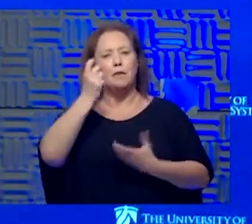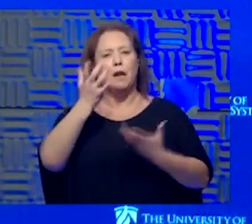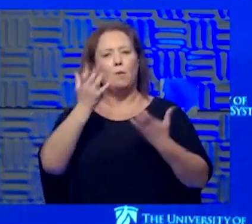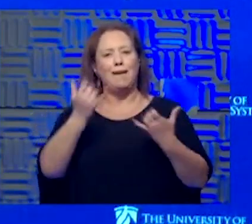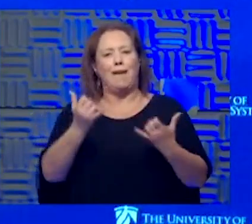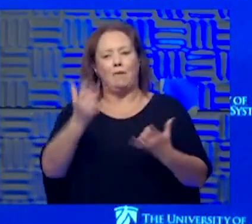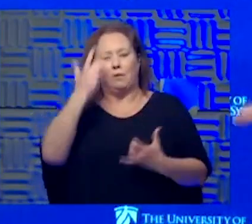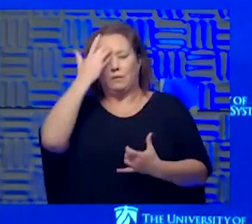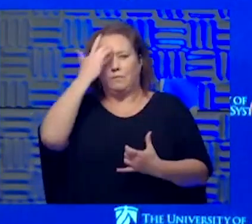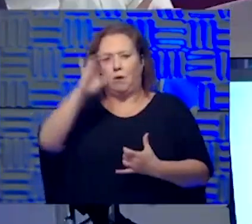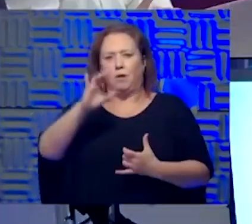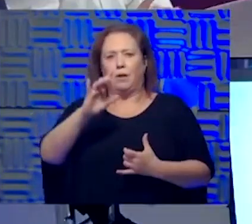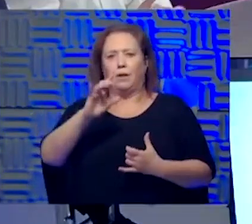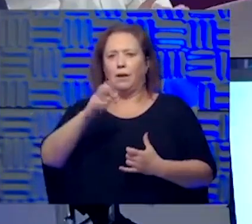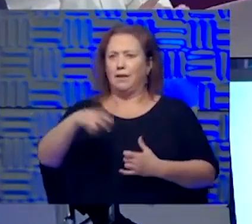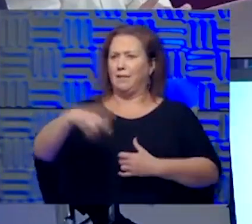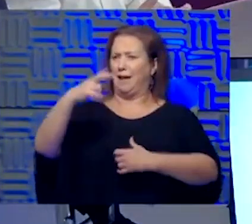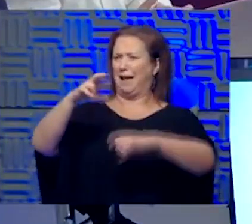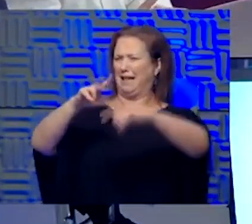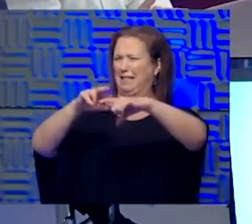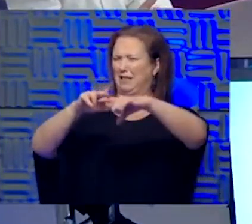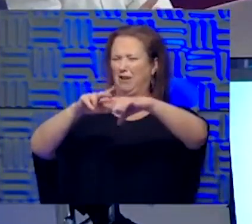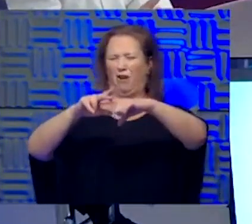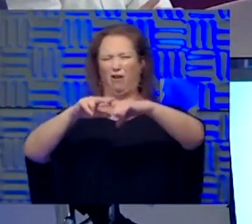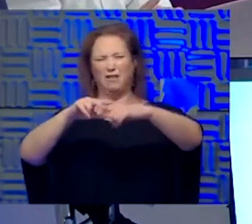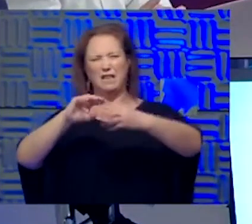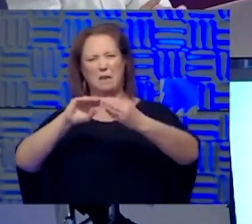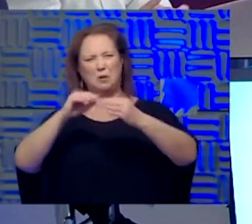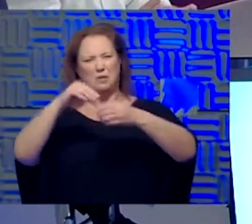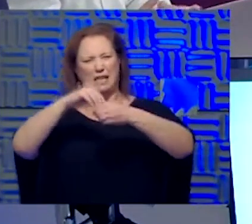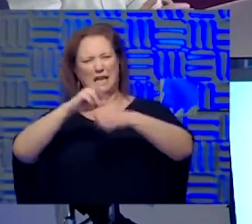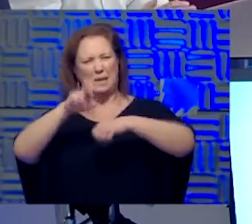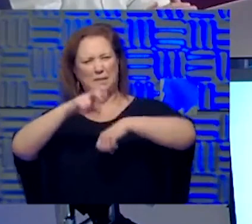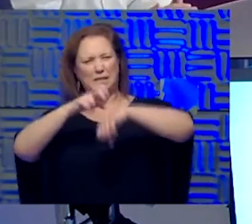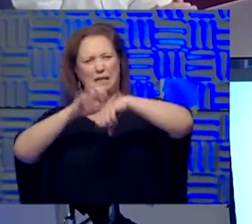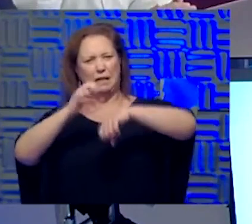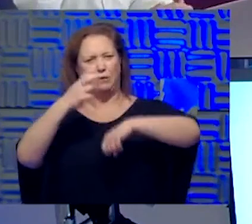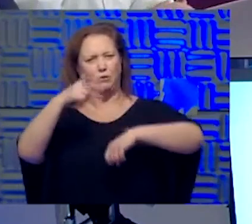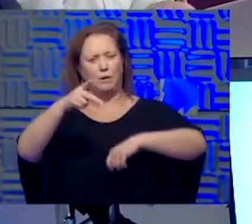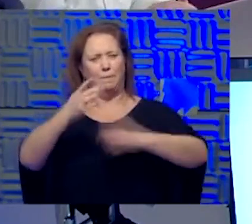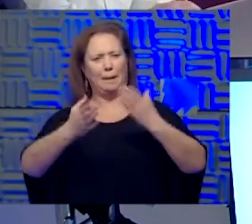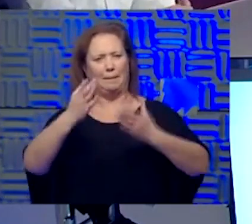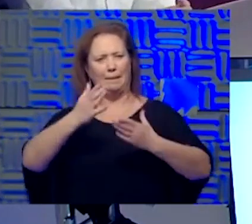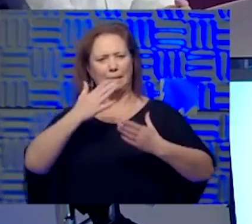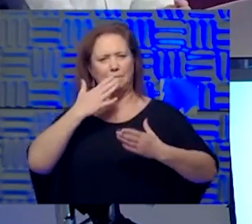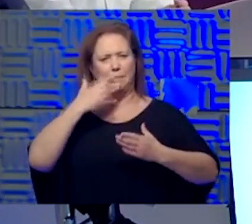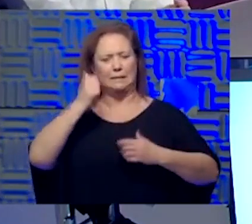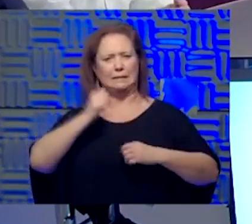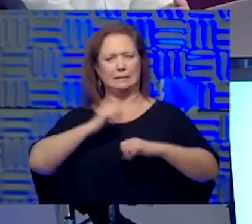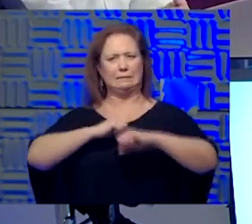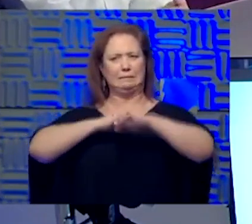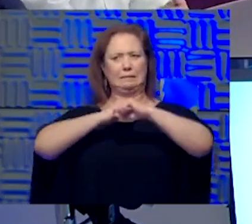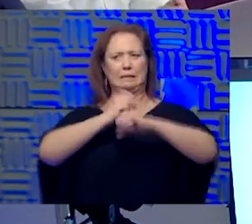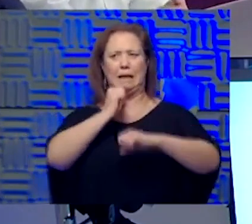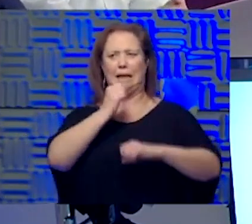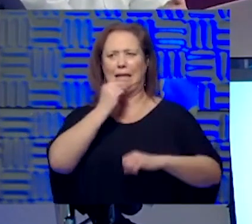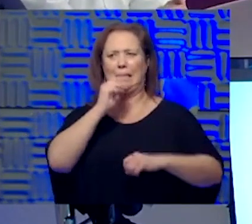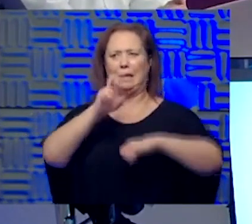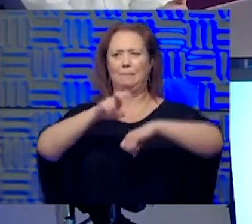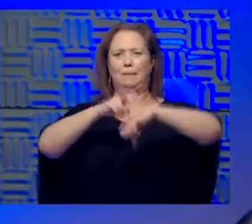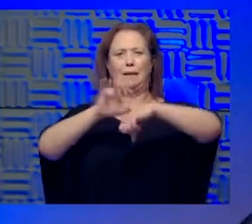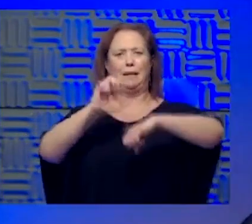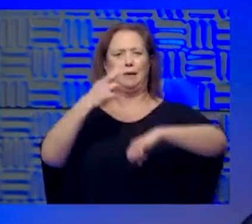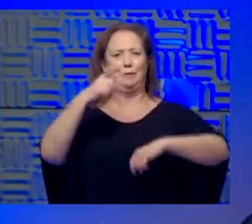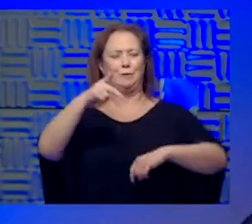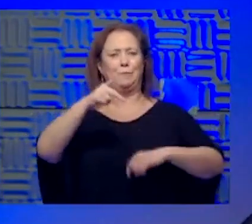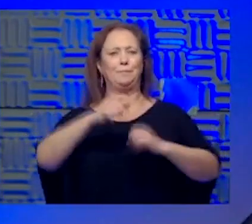though, the high salt content of a potato chip may be a little bit of a preventive measure, Dana. Yeah, maybe. I